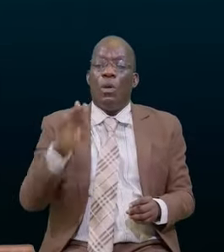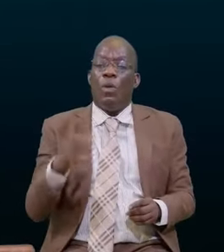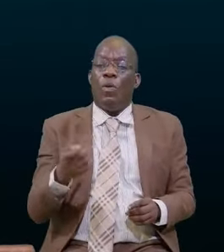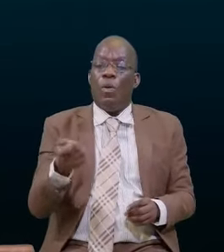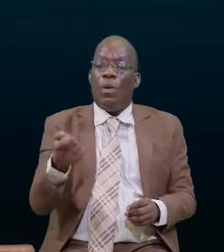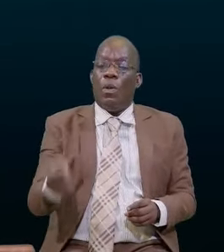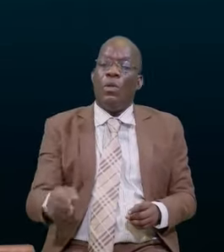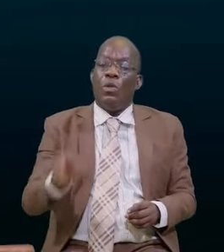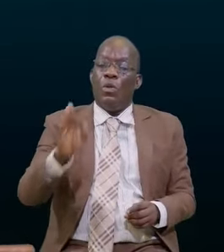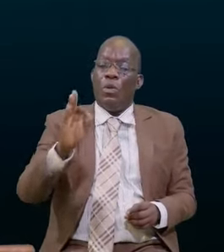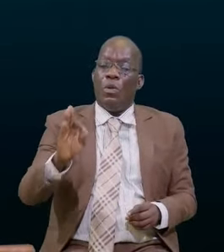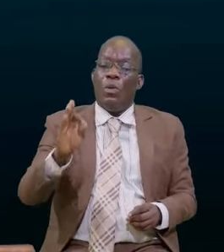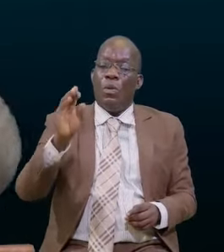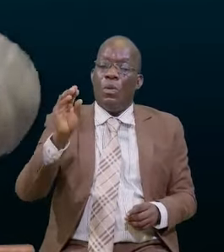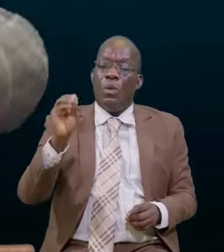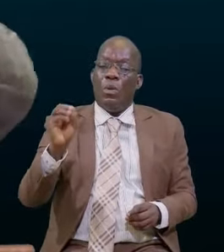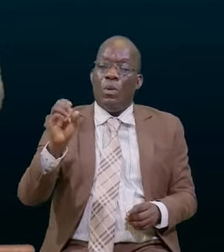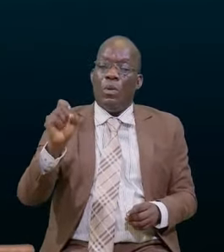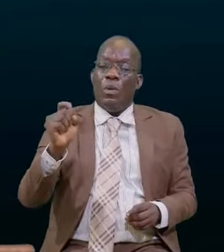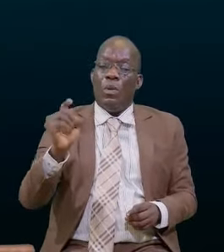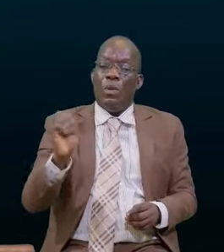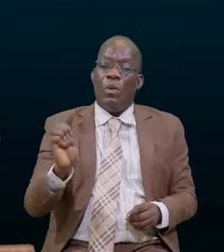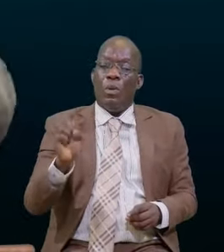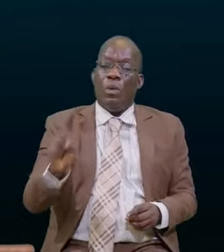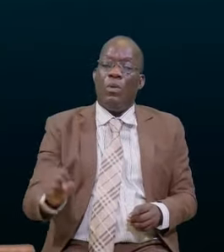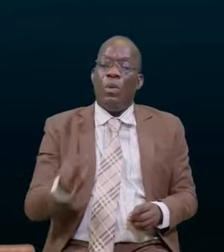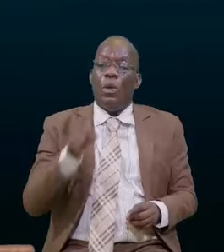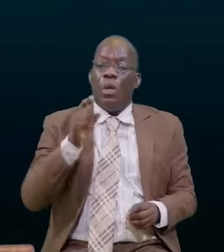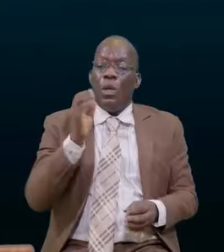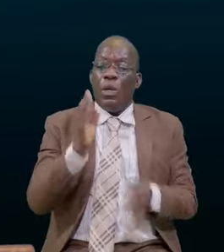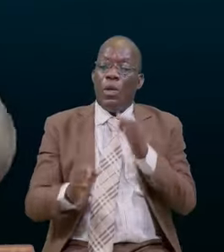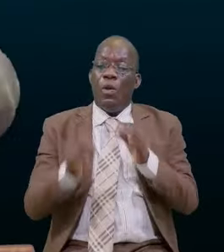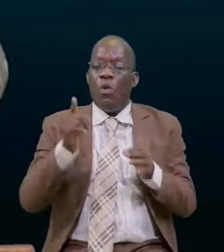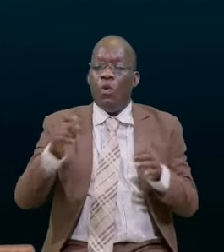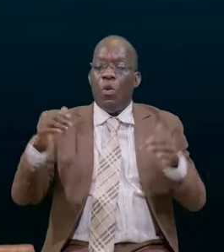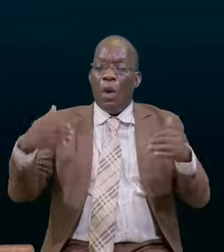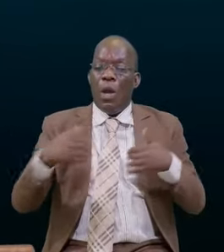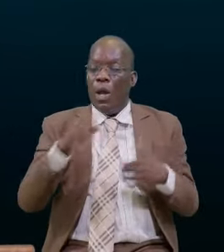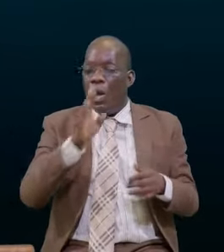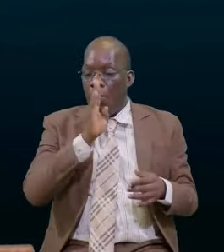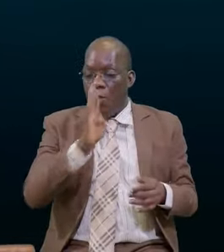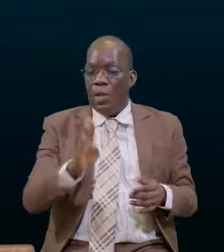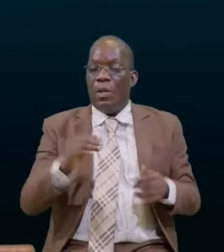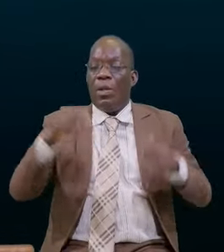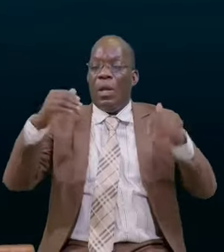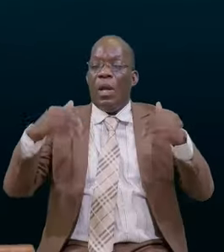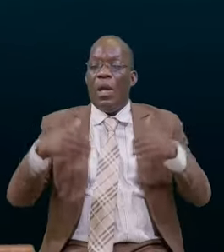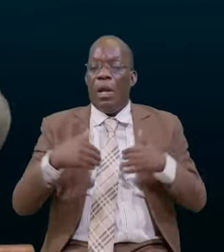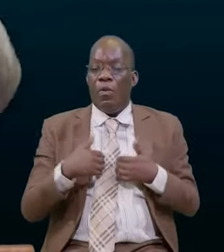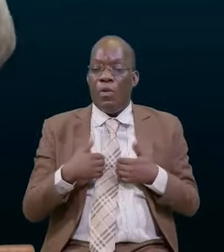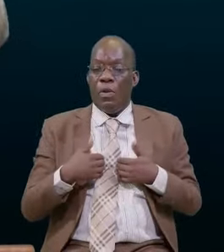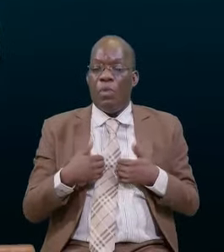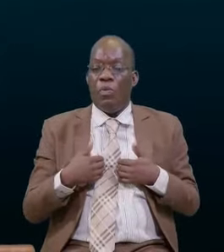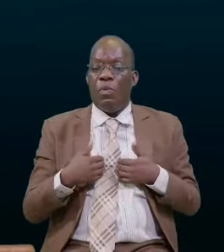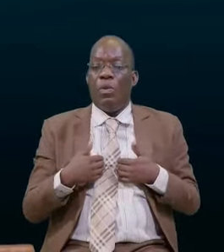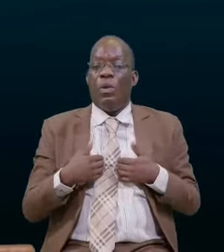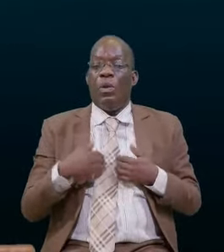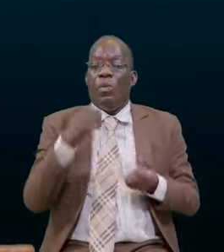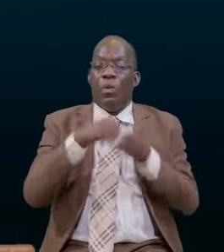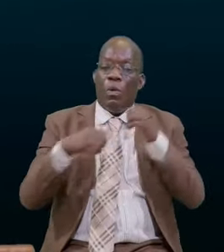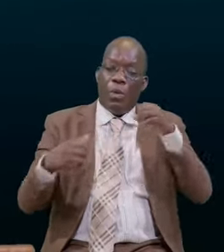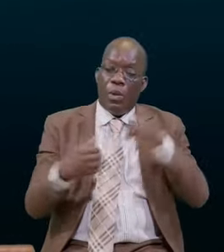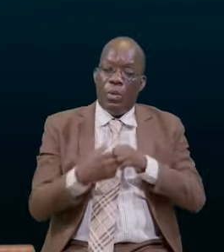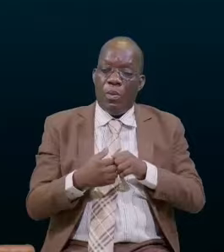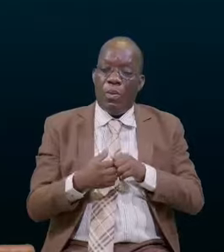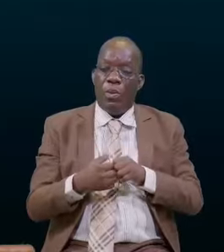been really overcome or you have been really having any Affliction any